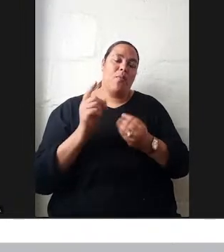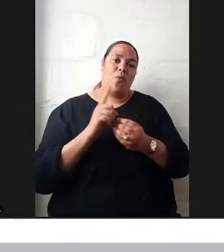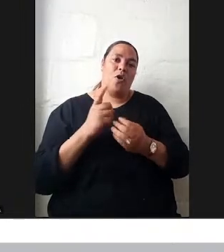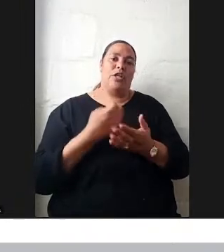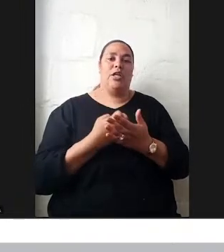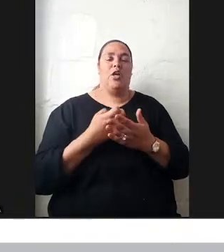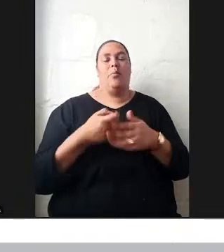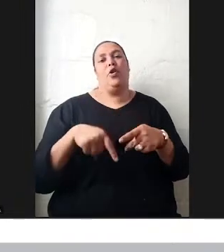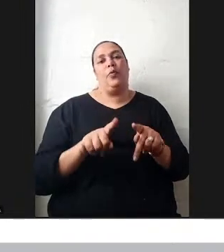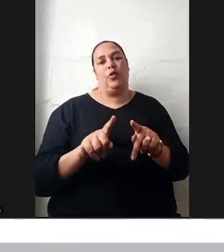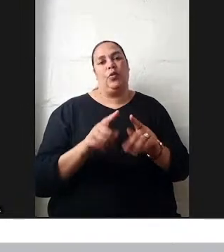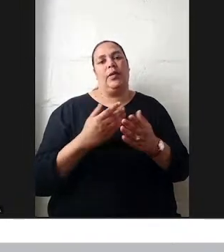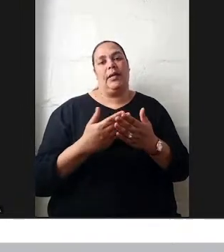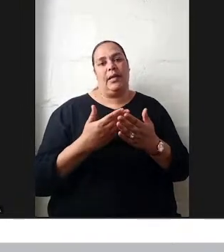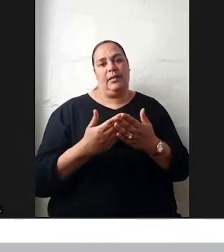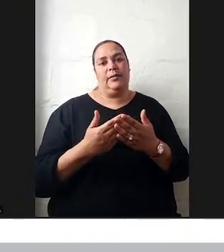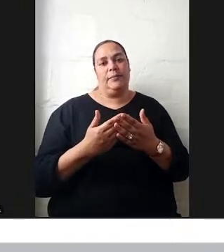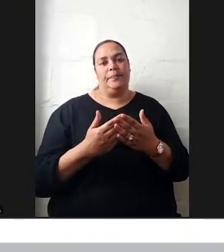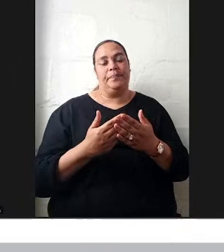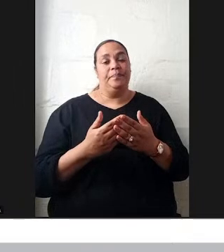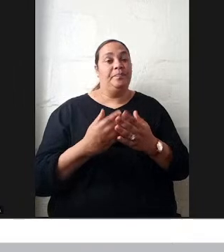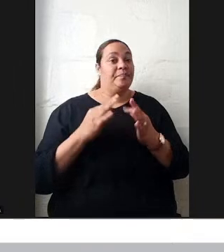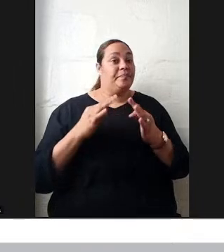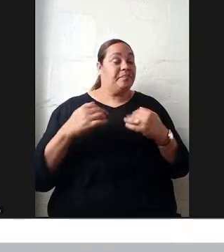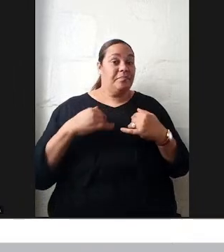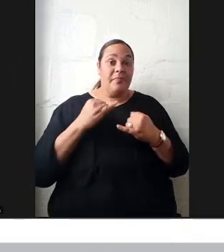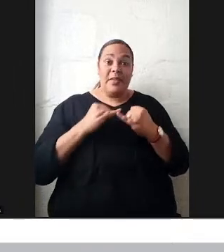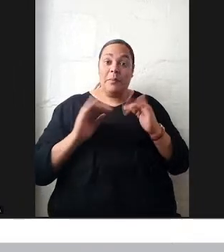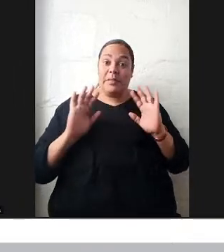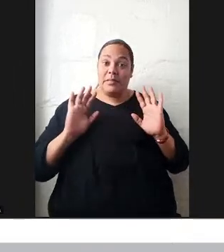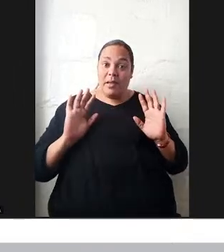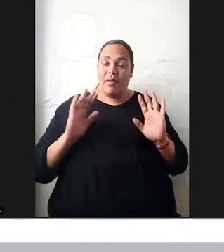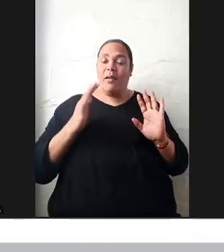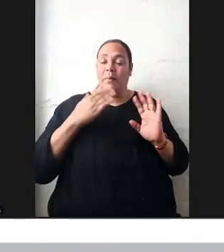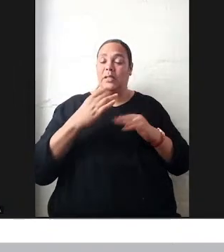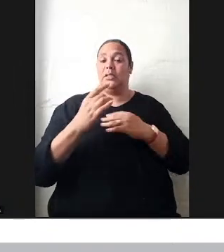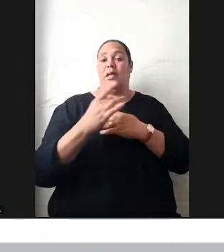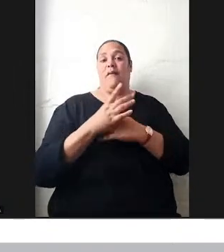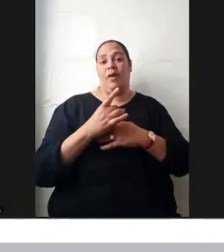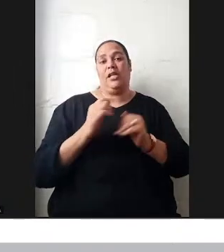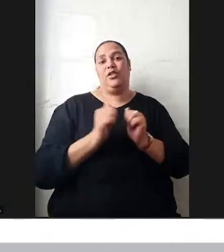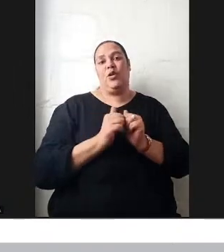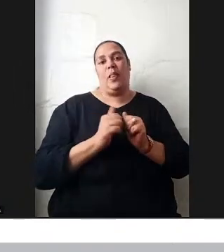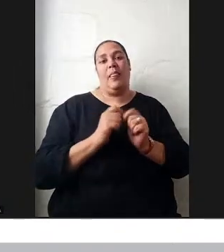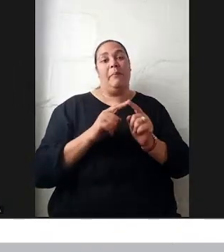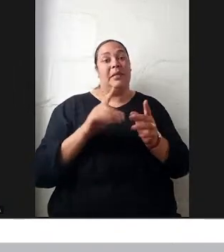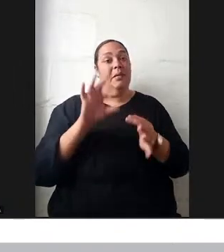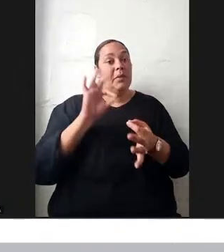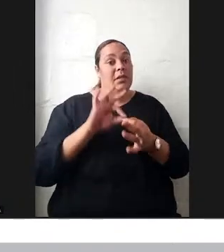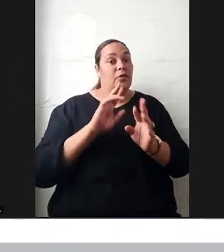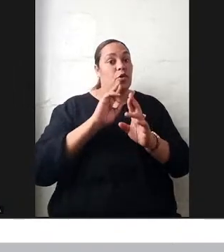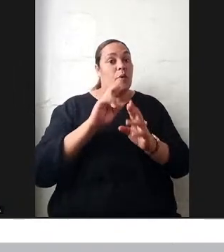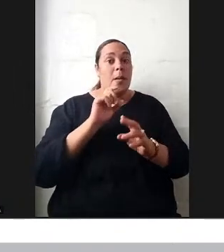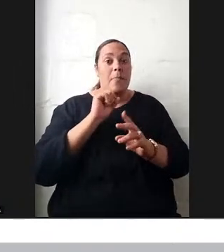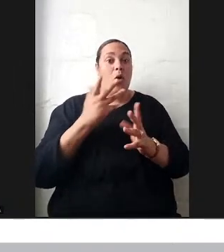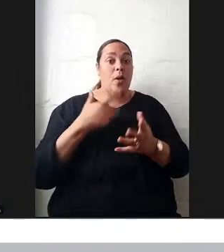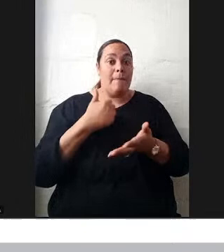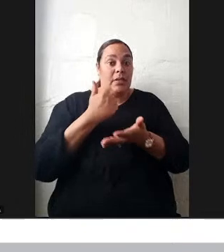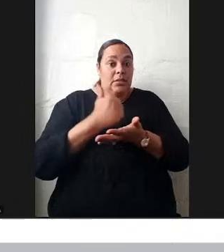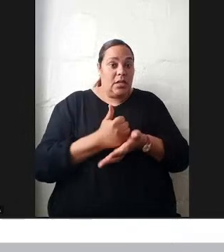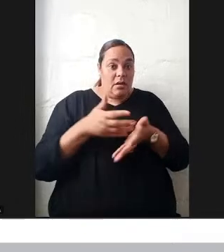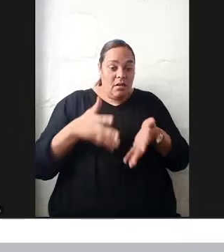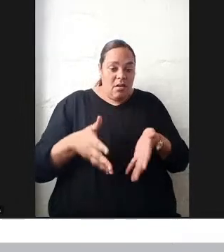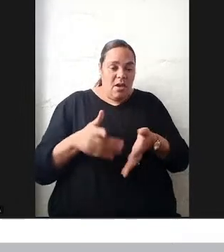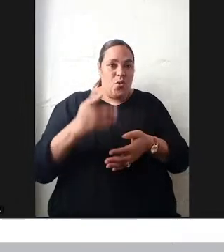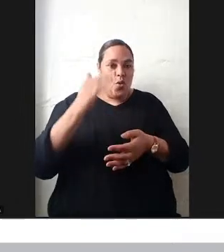opportunities. If I'm incorrect, please advise me, colleagues, but this particular report from where I'm sitting, you know, in terms